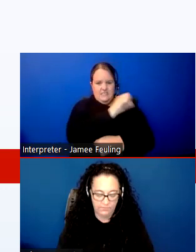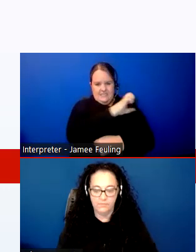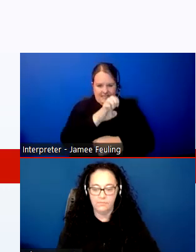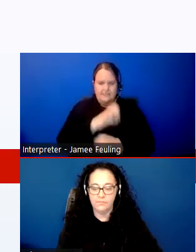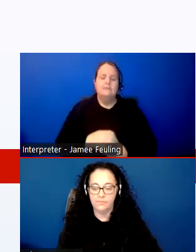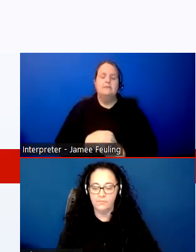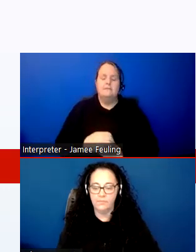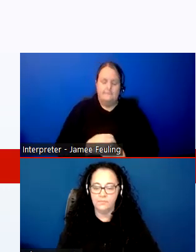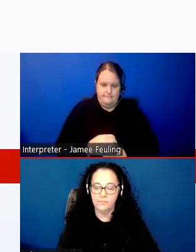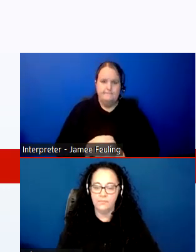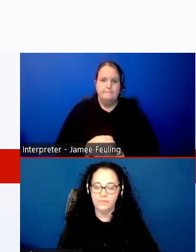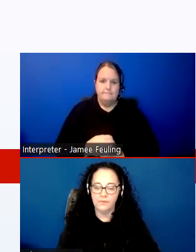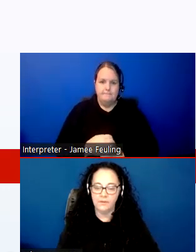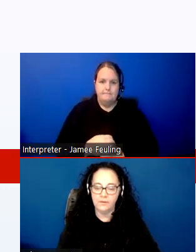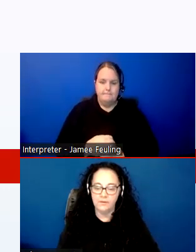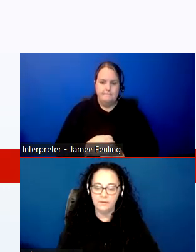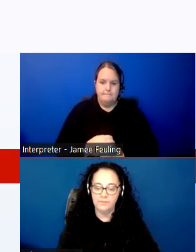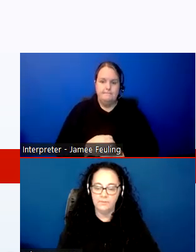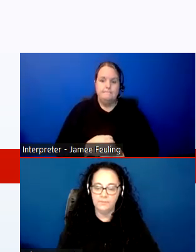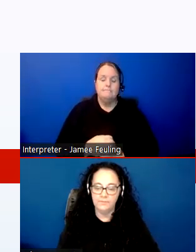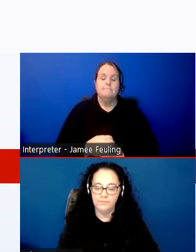All right. Okay,